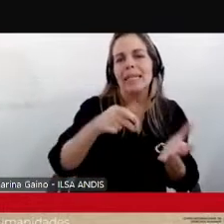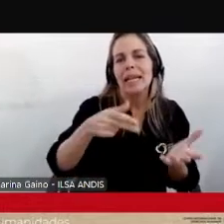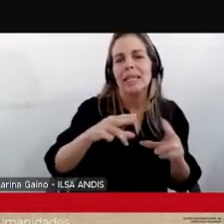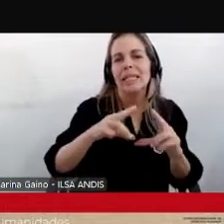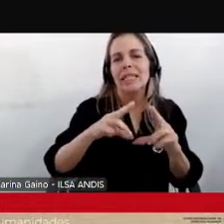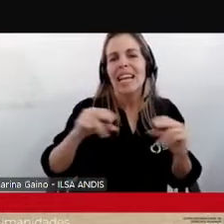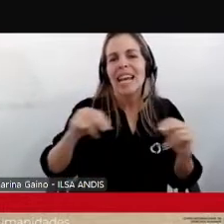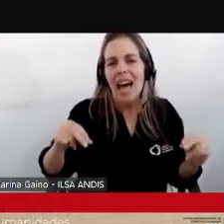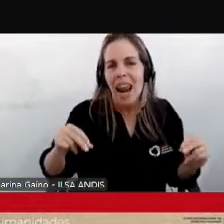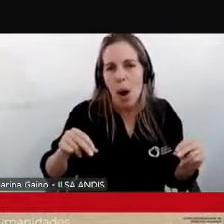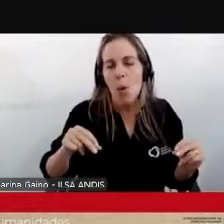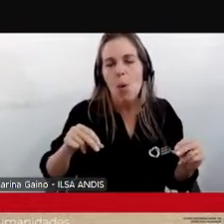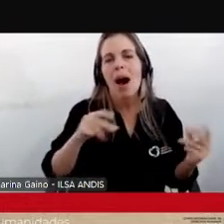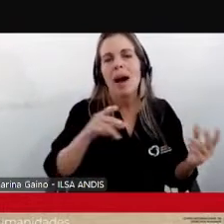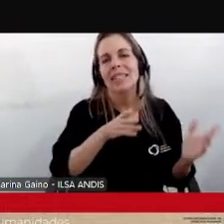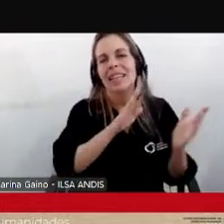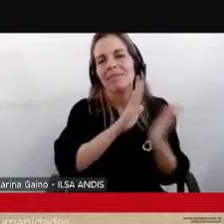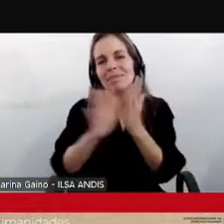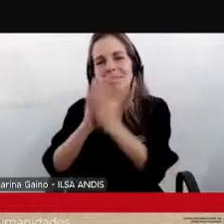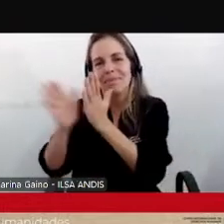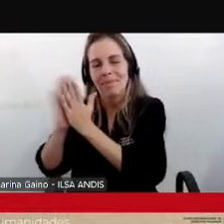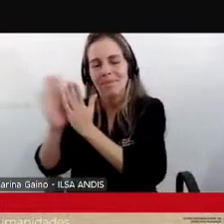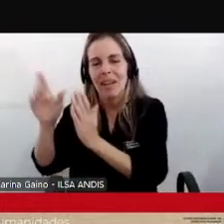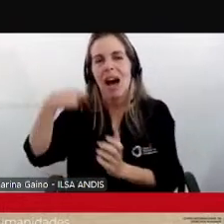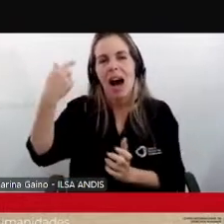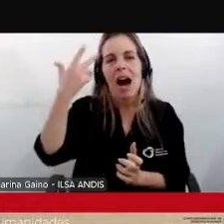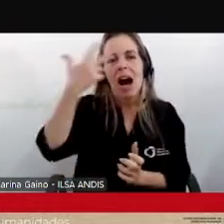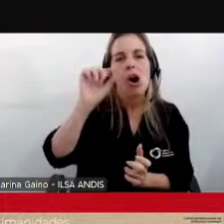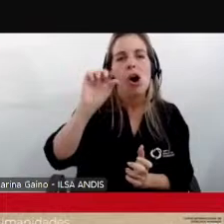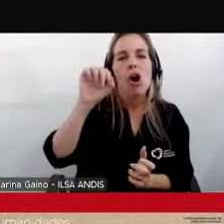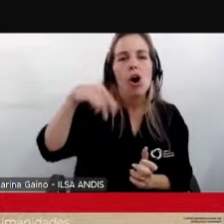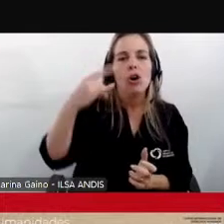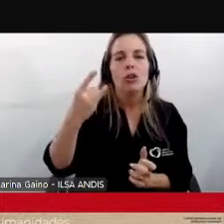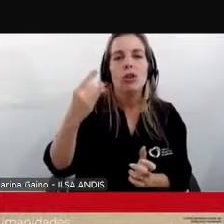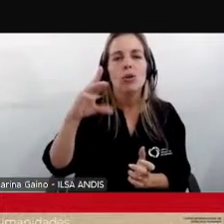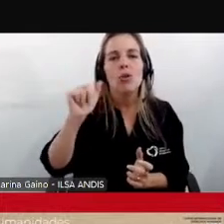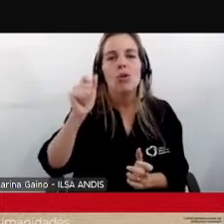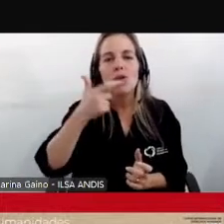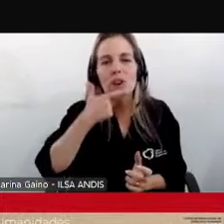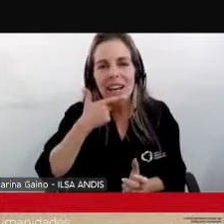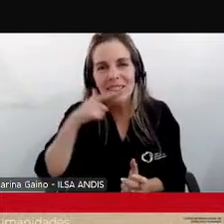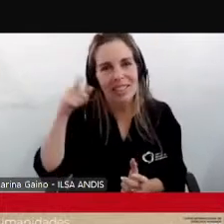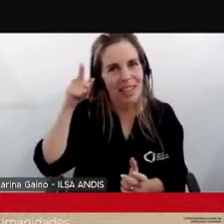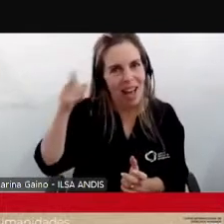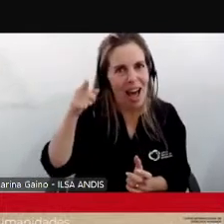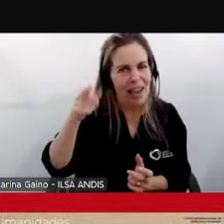higher rates of poverty and violence in those two countries. And they're in an extremely